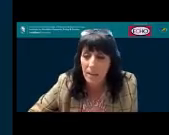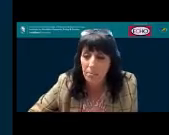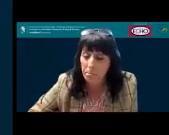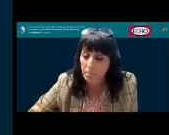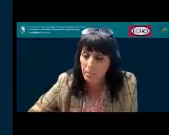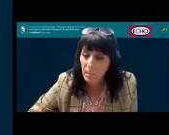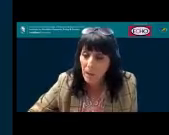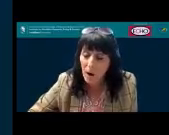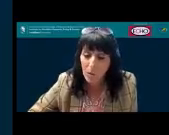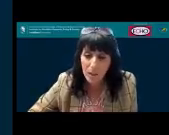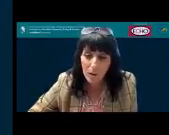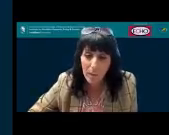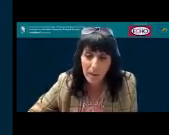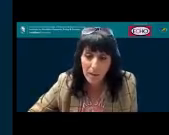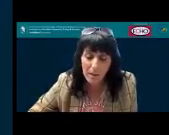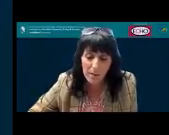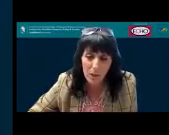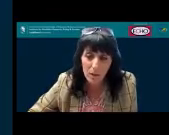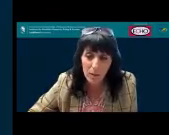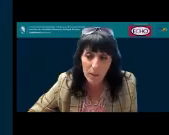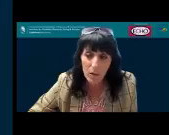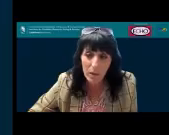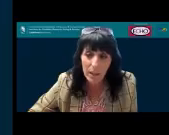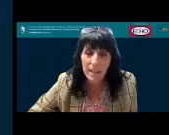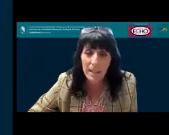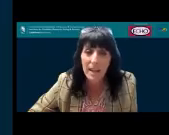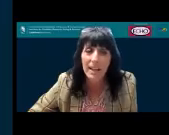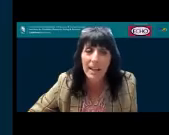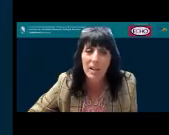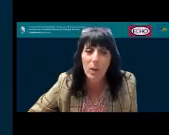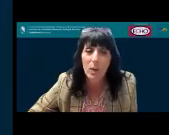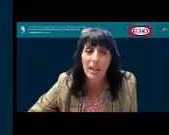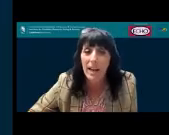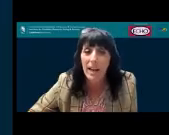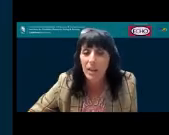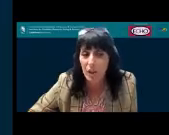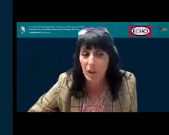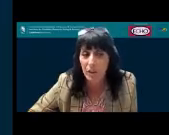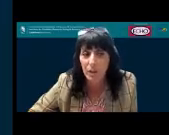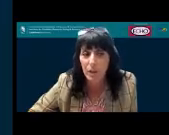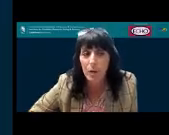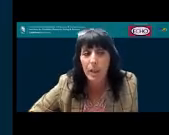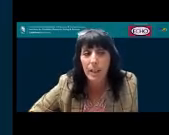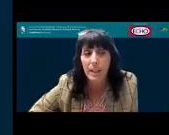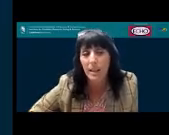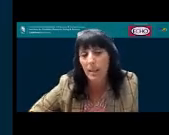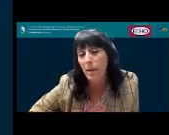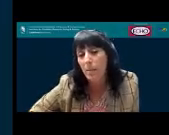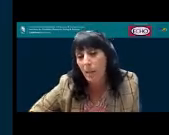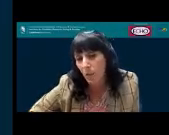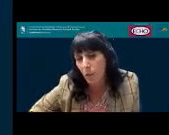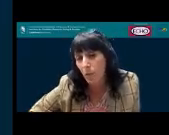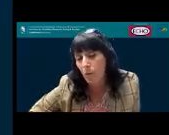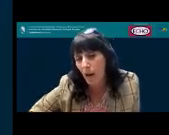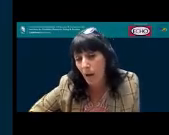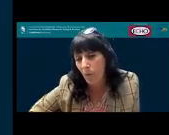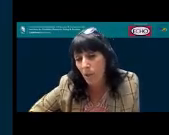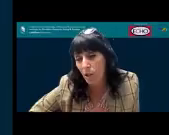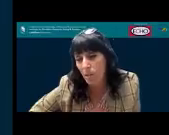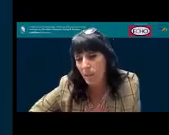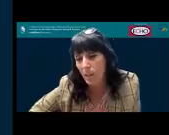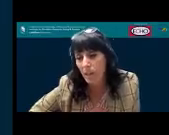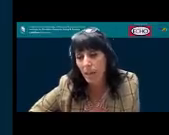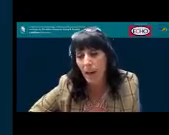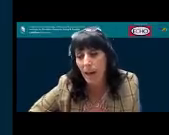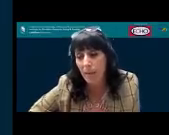can always go back and review the recordings as well as share the recordings. But if you do not